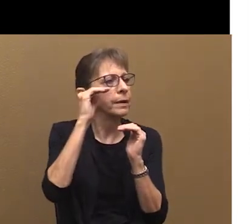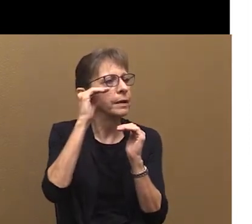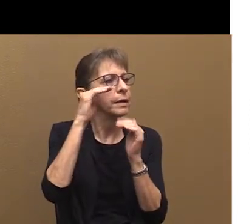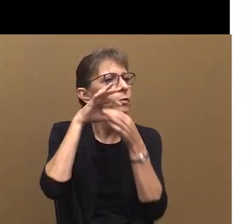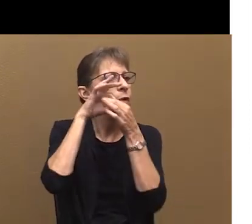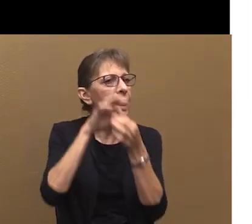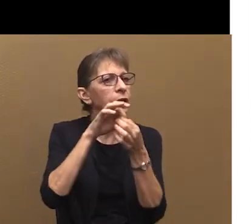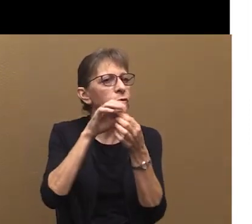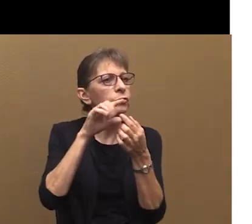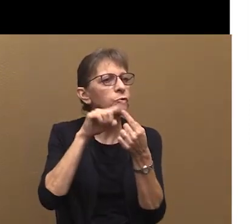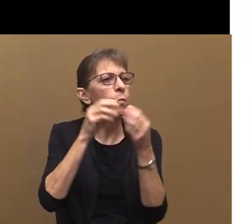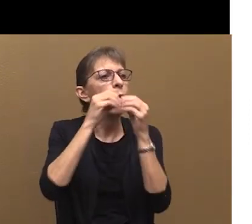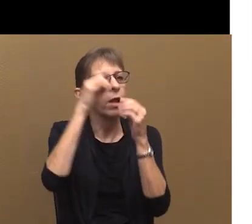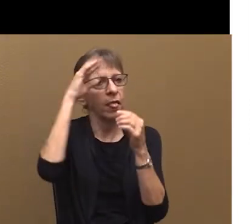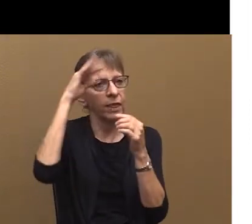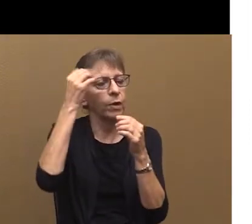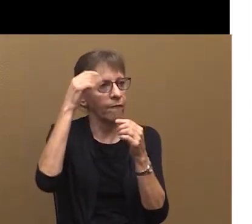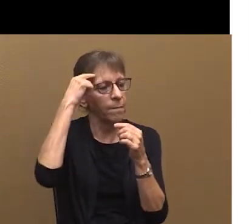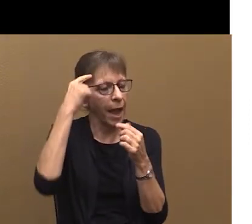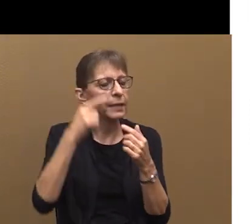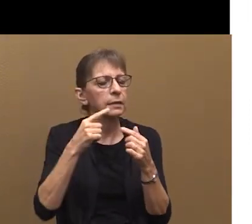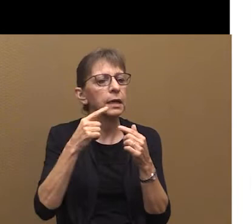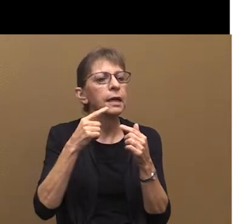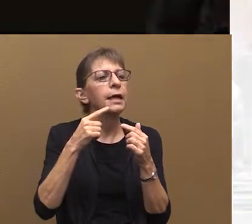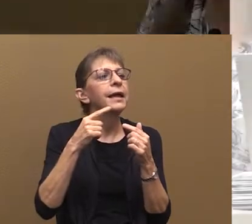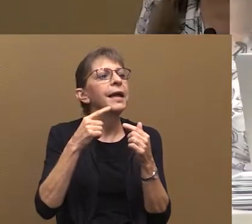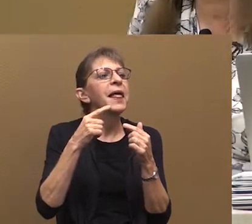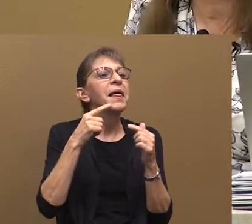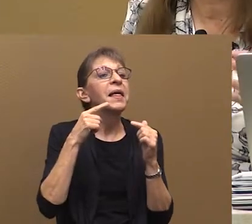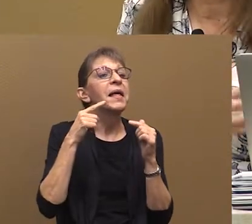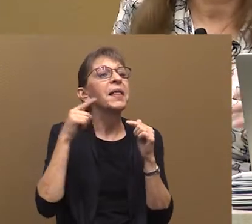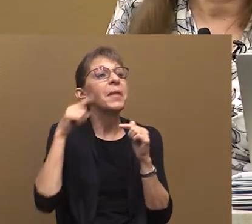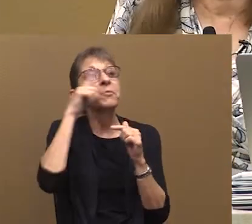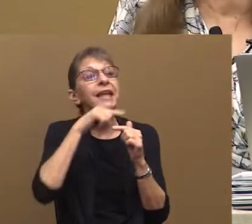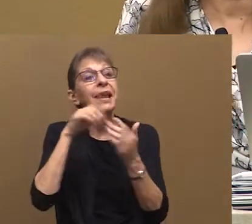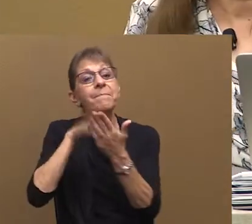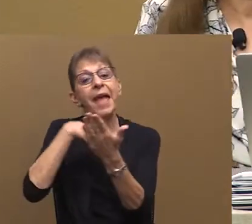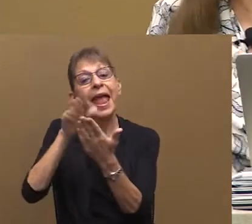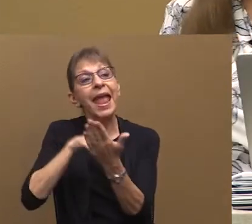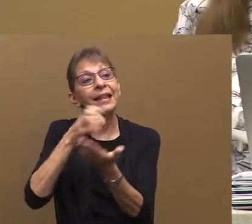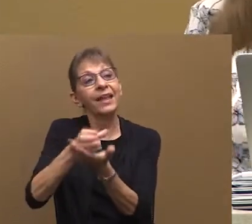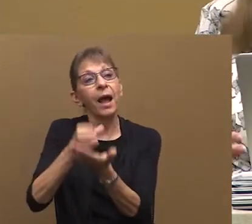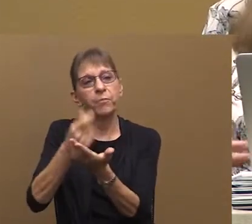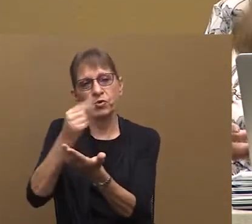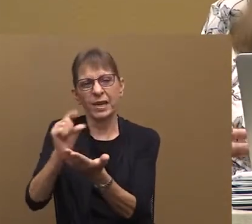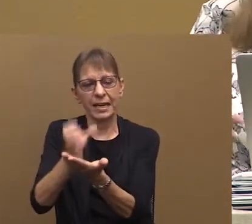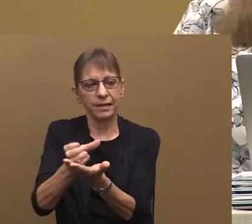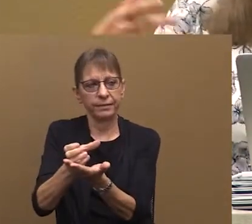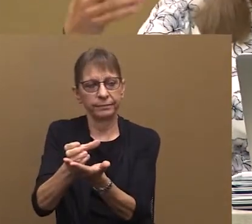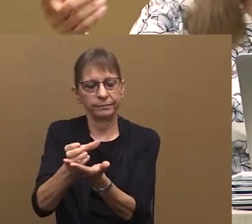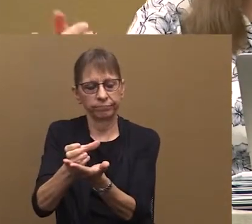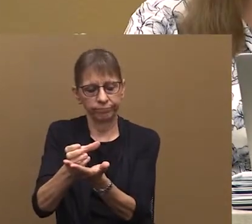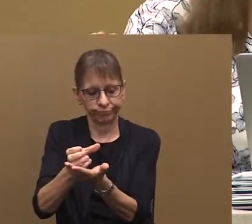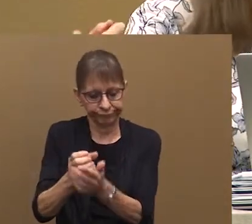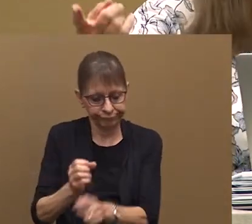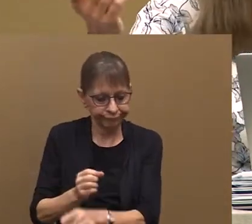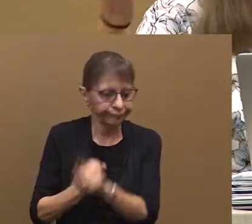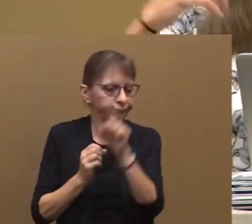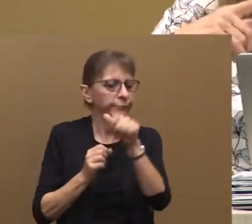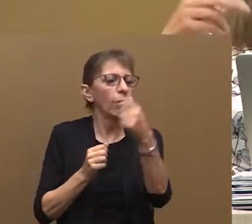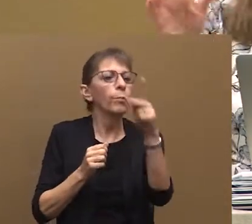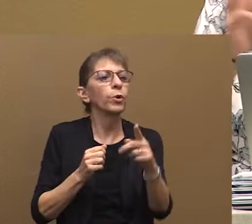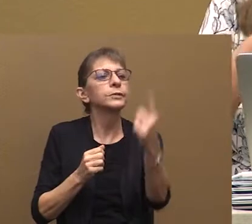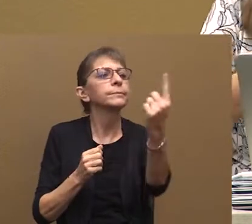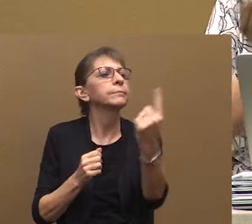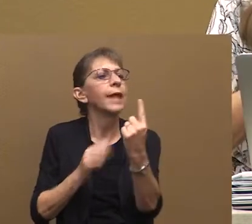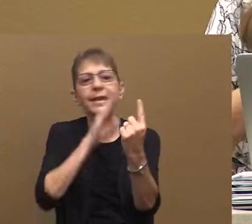mind, and they pretended that they painted it green. And then they had another person